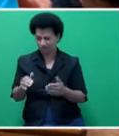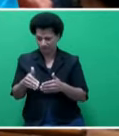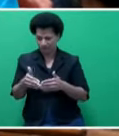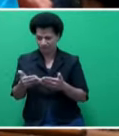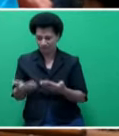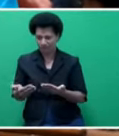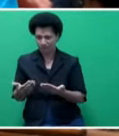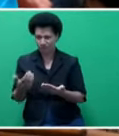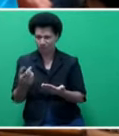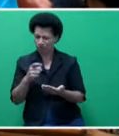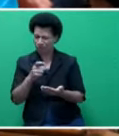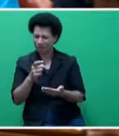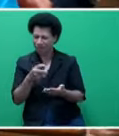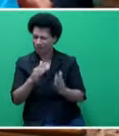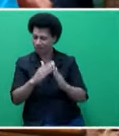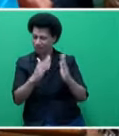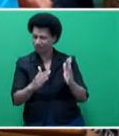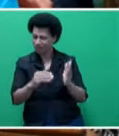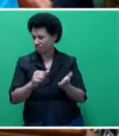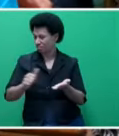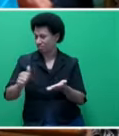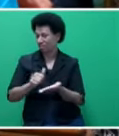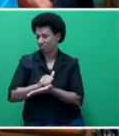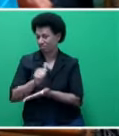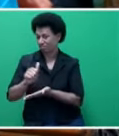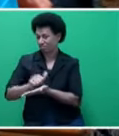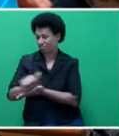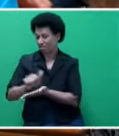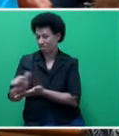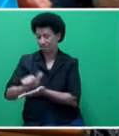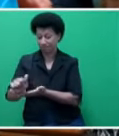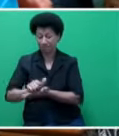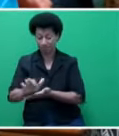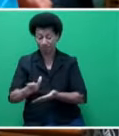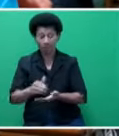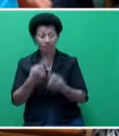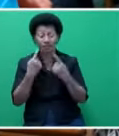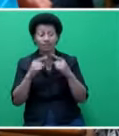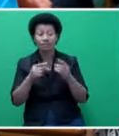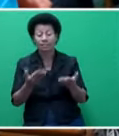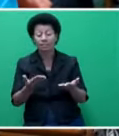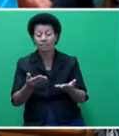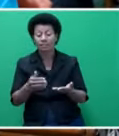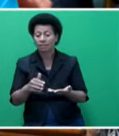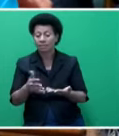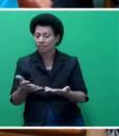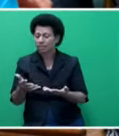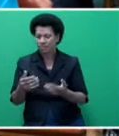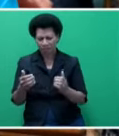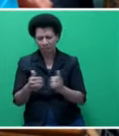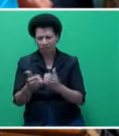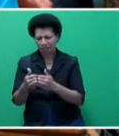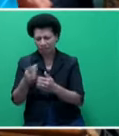there is mortgagee sale, apart from some of the rich guys around, and there could be plenty around